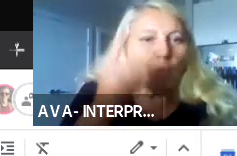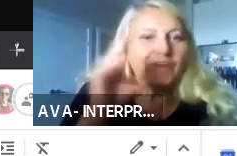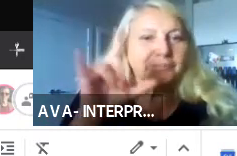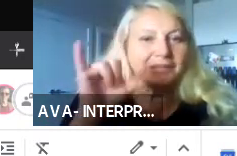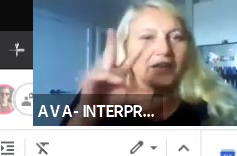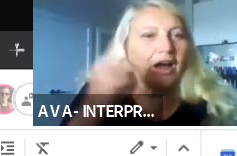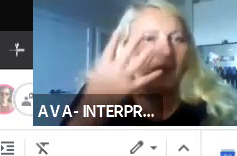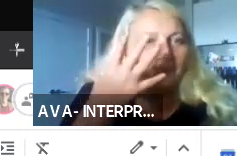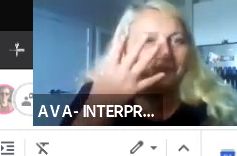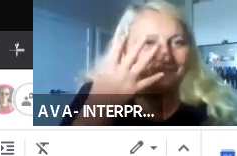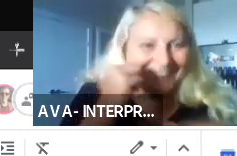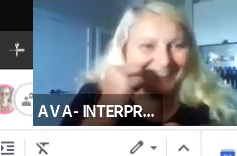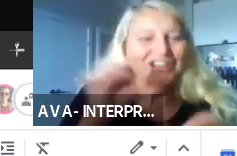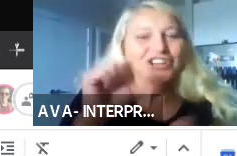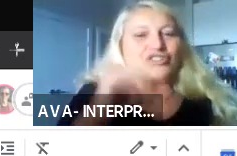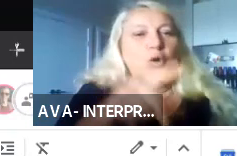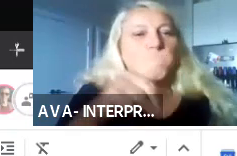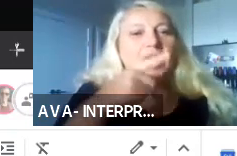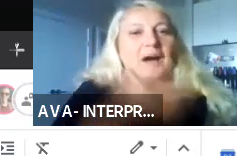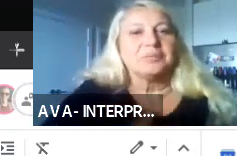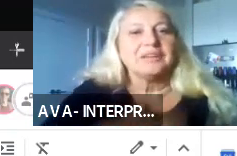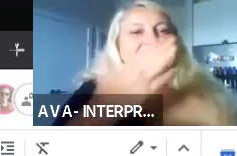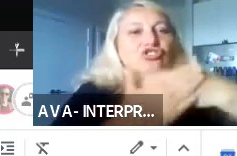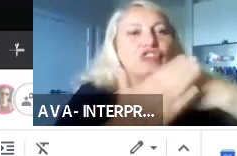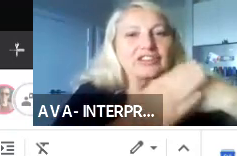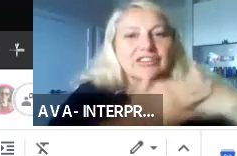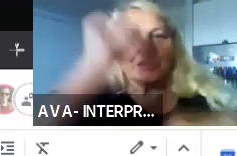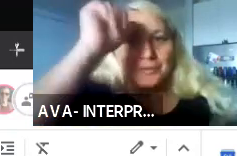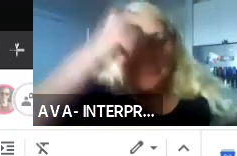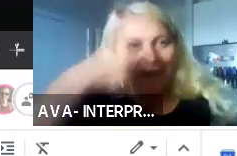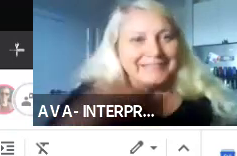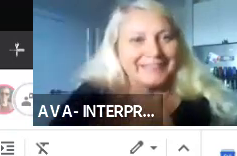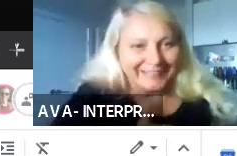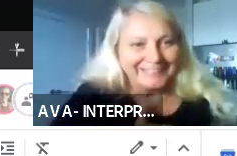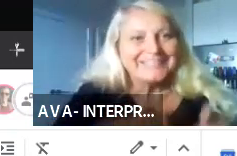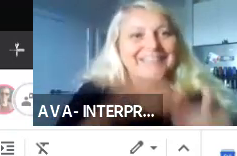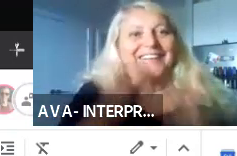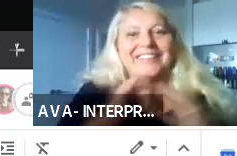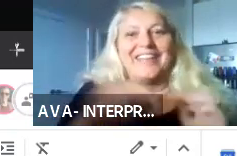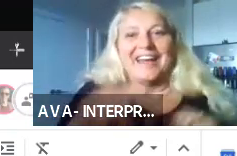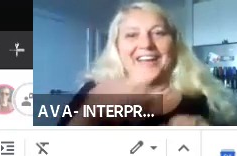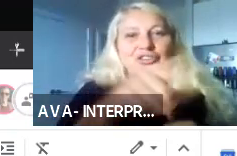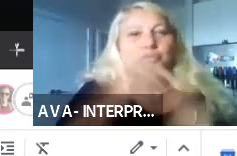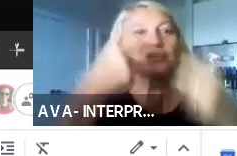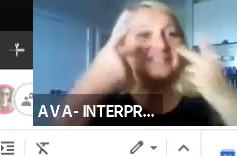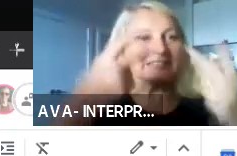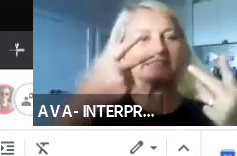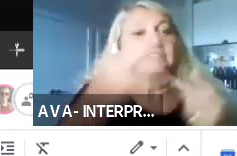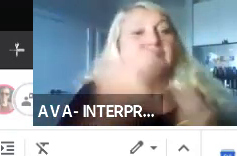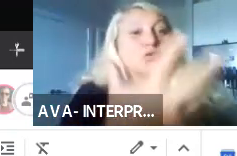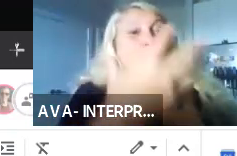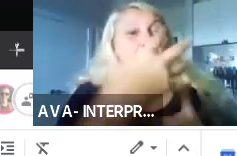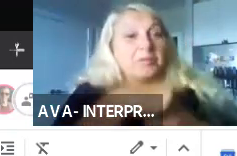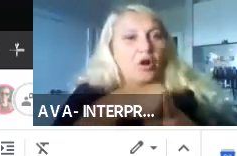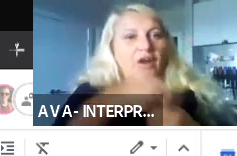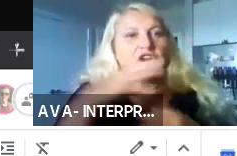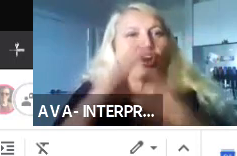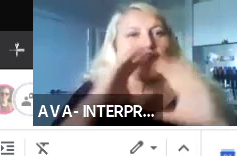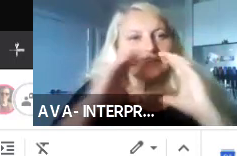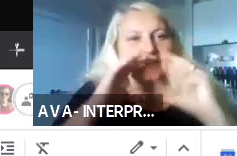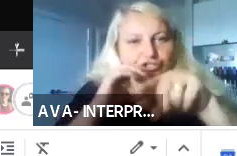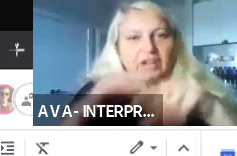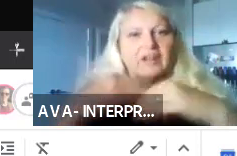will always be live. So please gently remind us that you can see us, and if you want to be